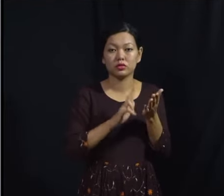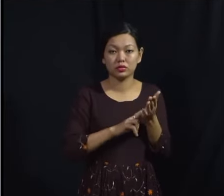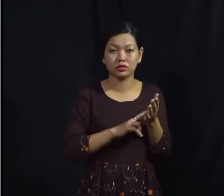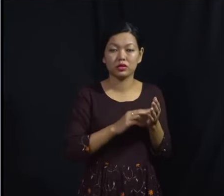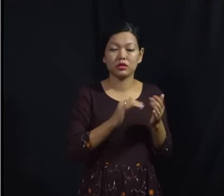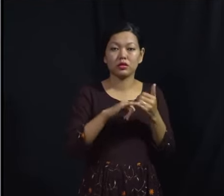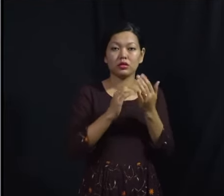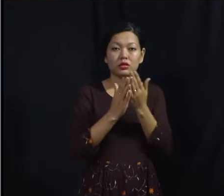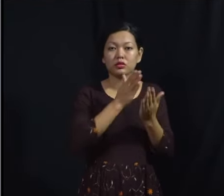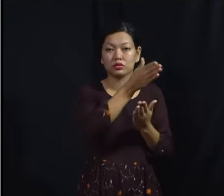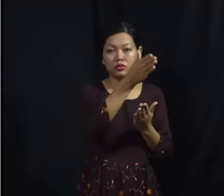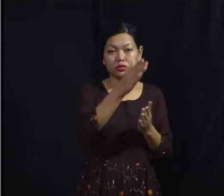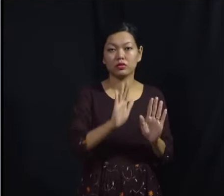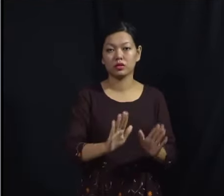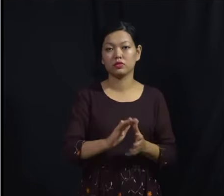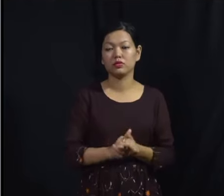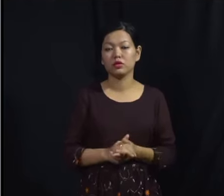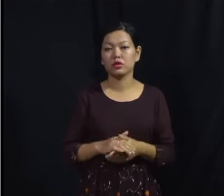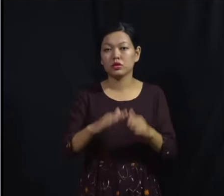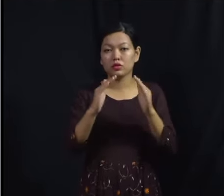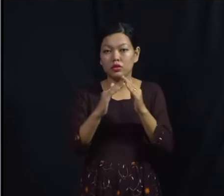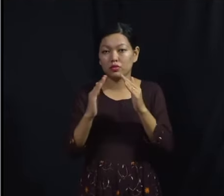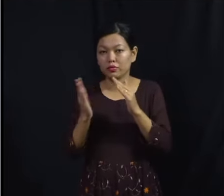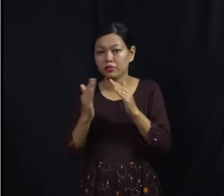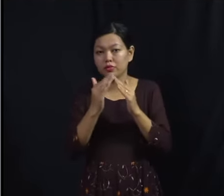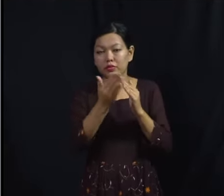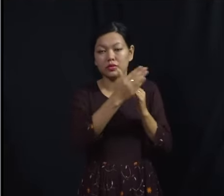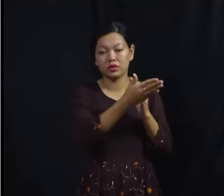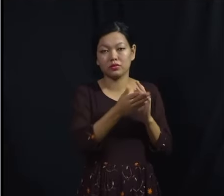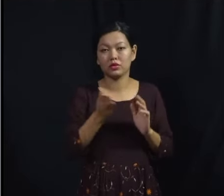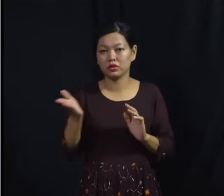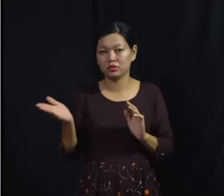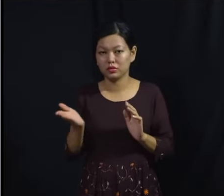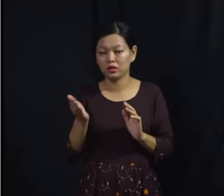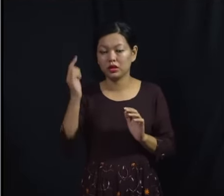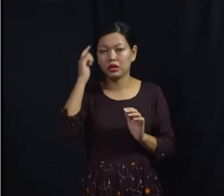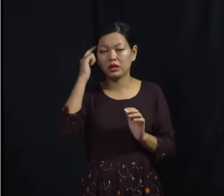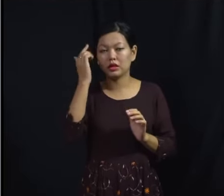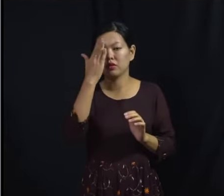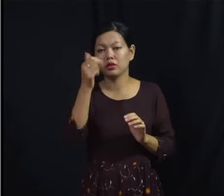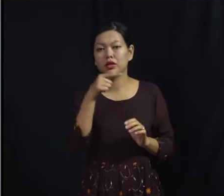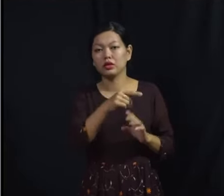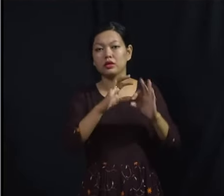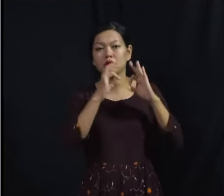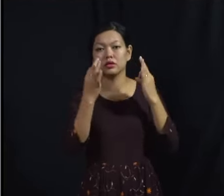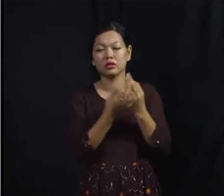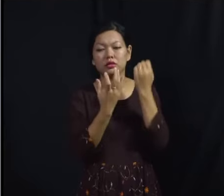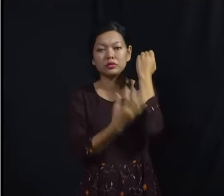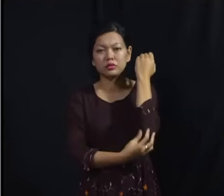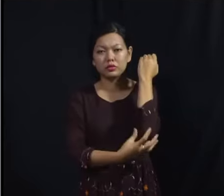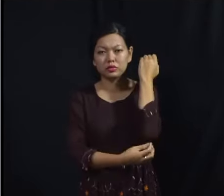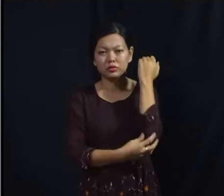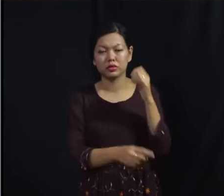and strike her independence? Now, we have here her brother, that is Sandy, who also teases her